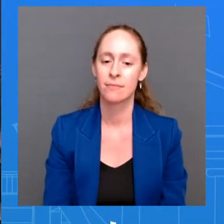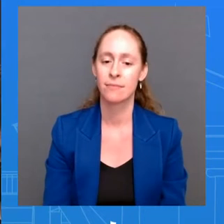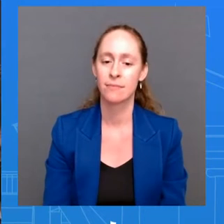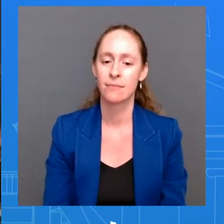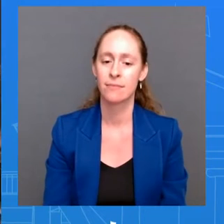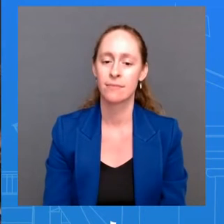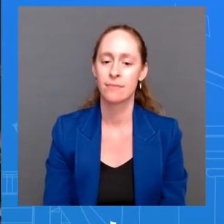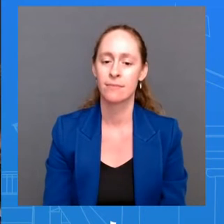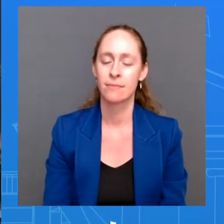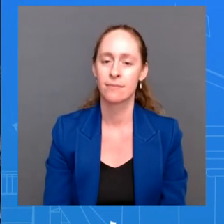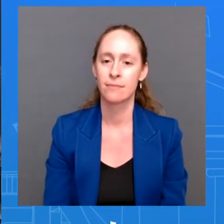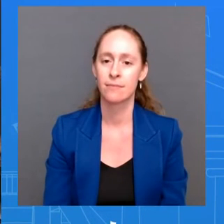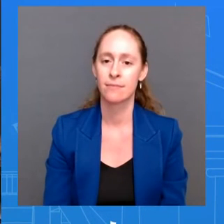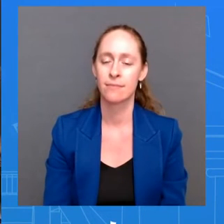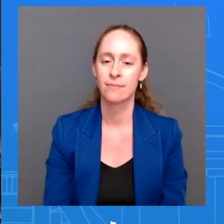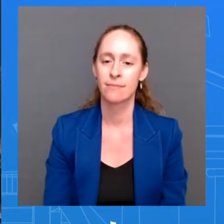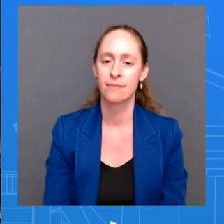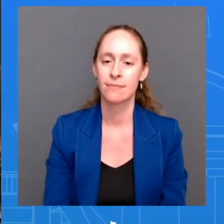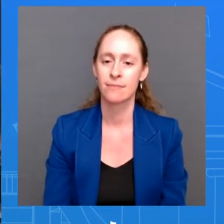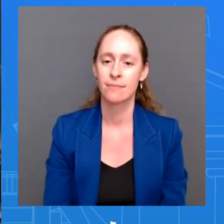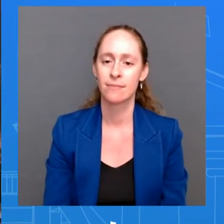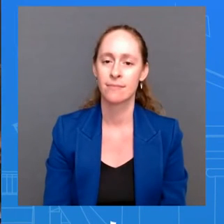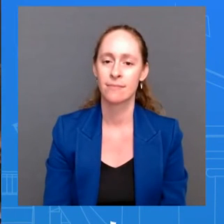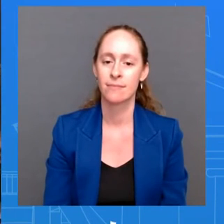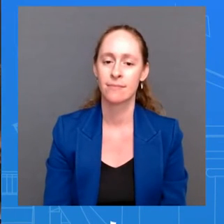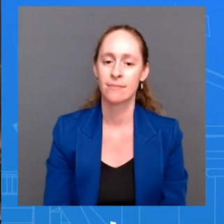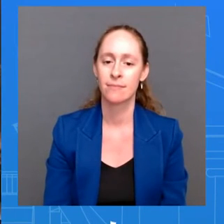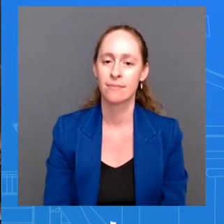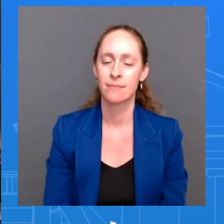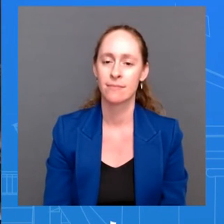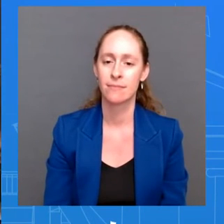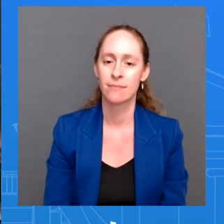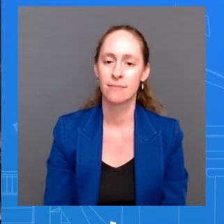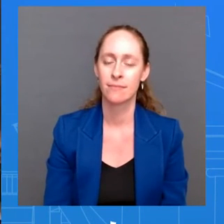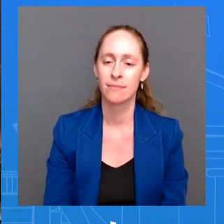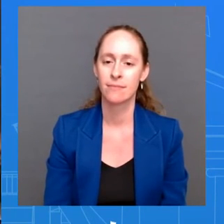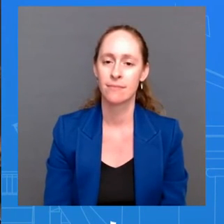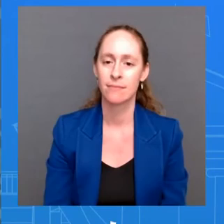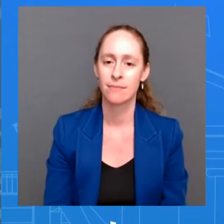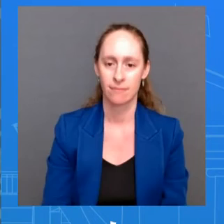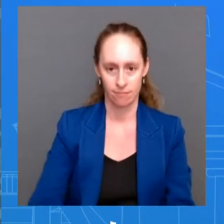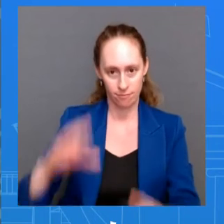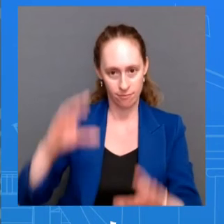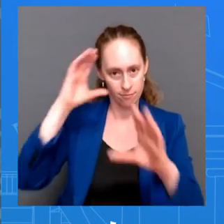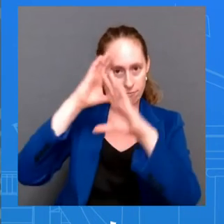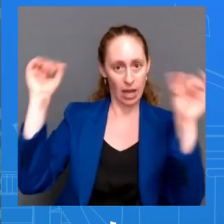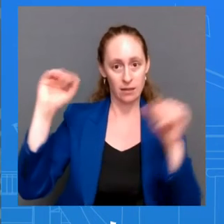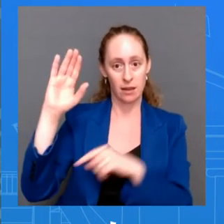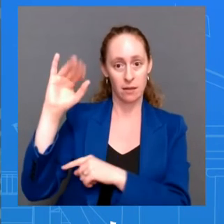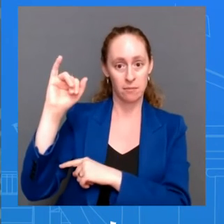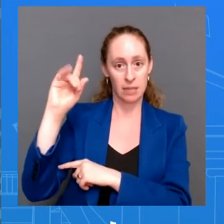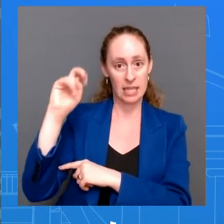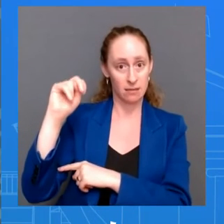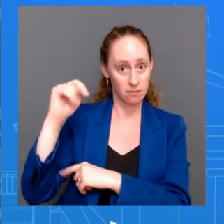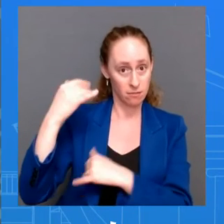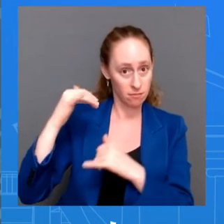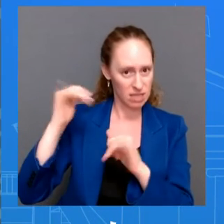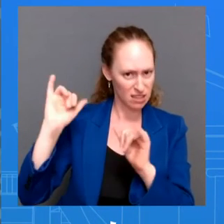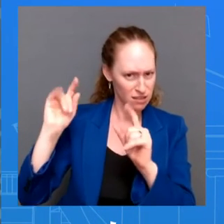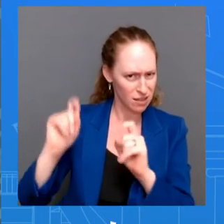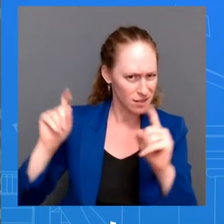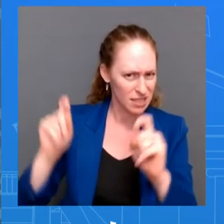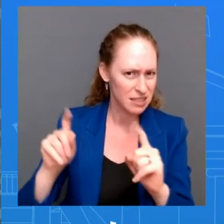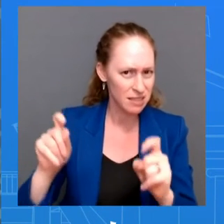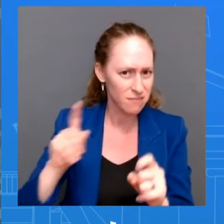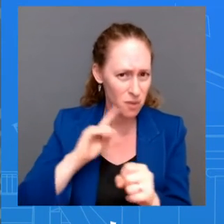testing negative to end his isolation as part of the monitoring for any rebound cases? So I don't have, I would have to check with his team on when